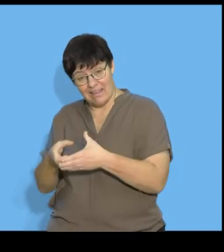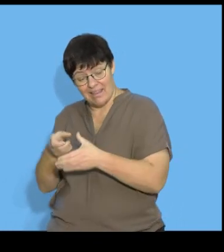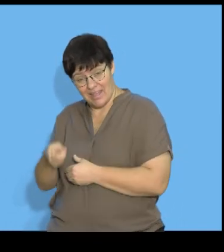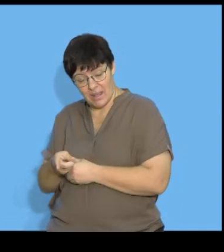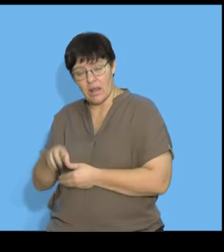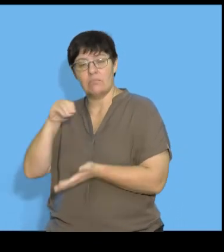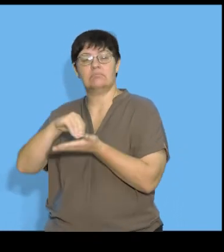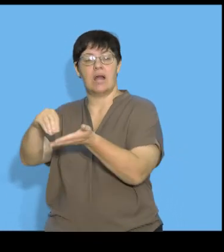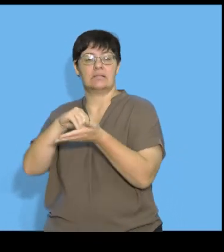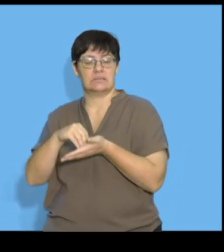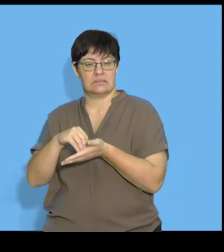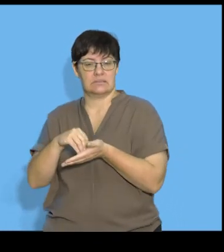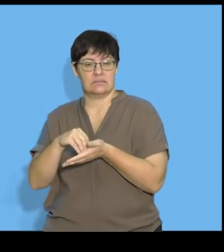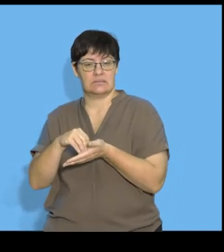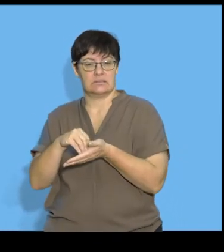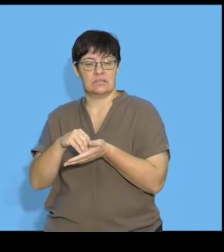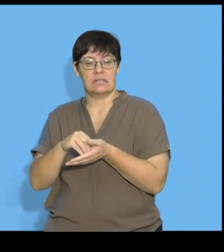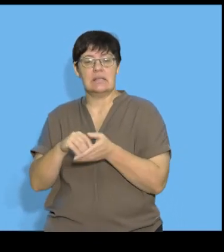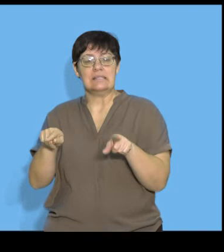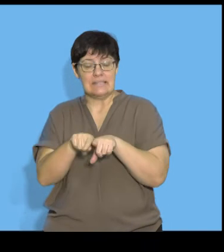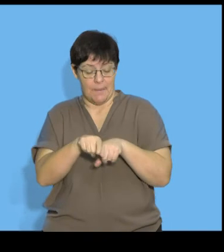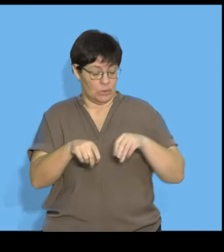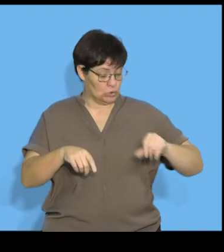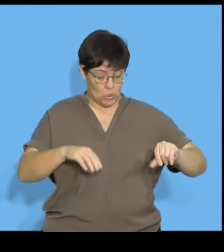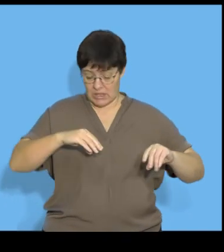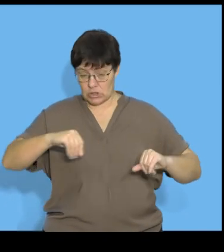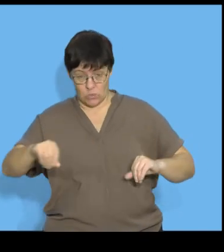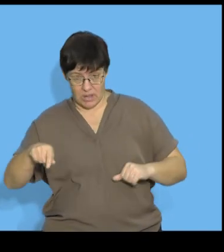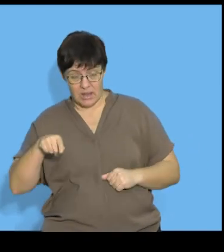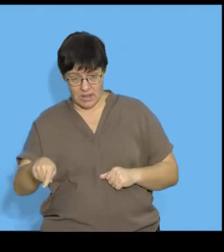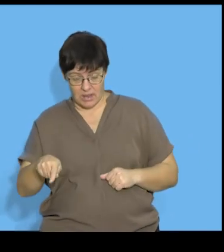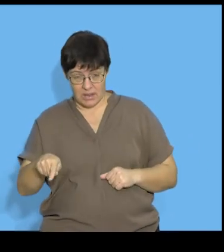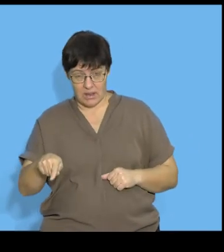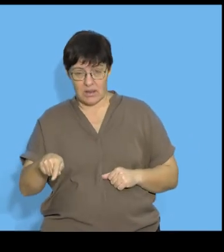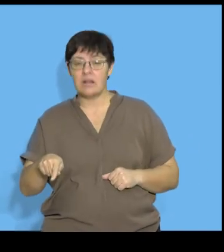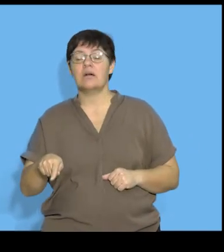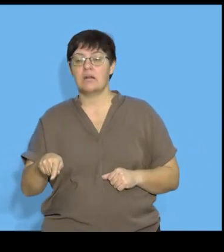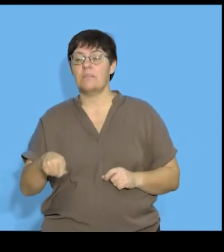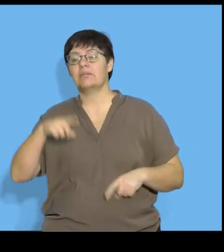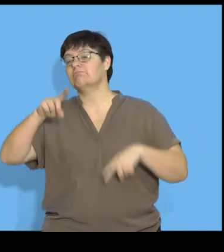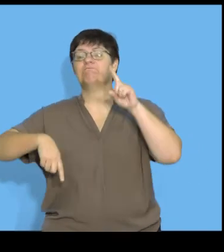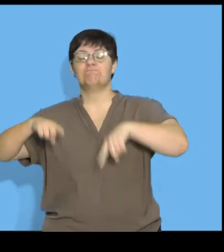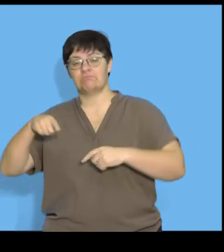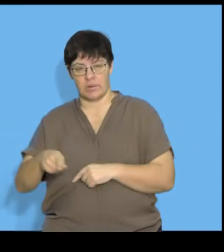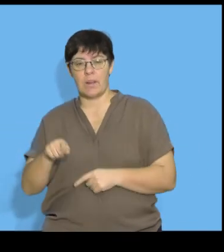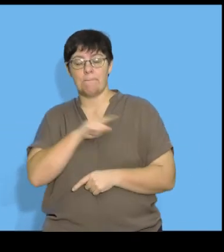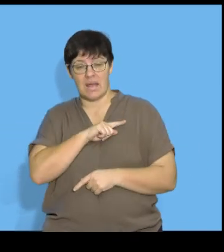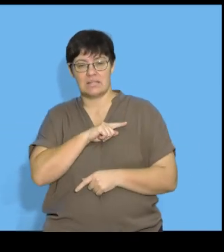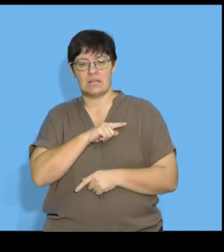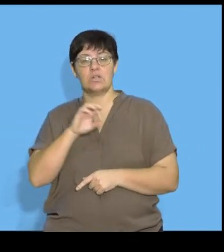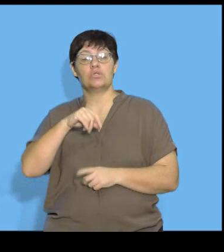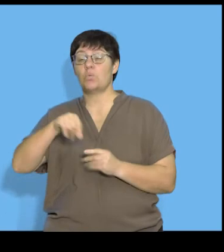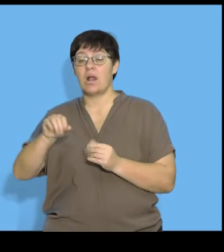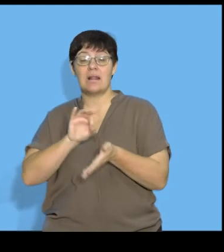planted in the same type of soil, a fixed or controlled variable, but the soil had not